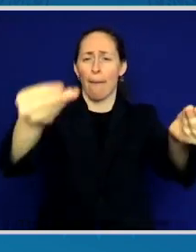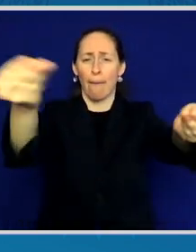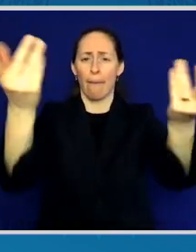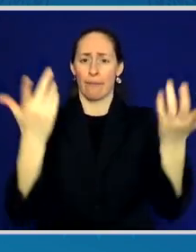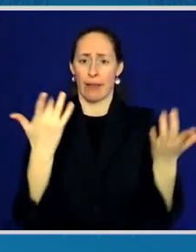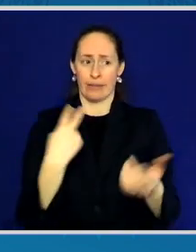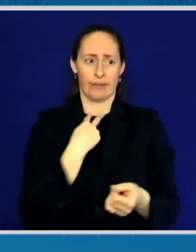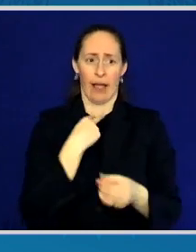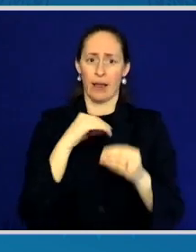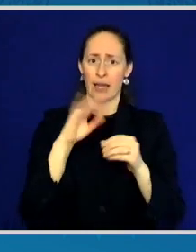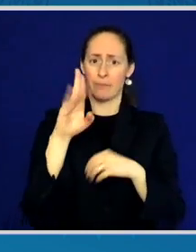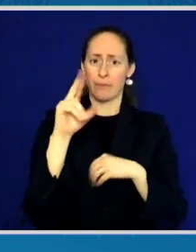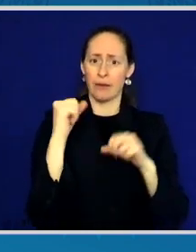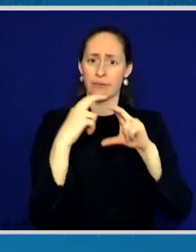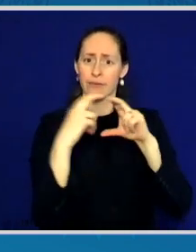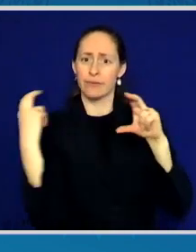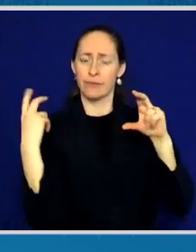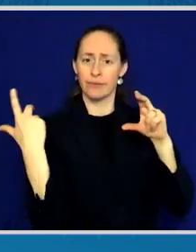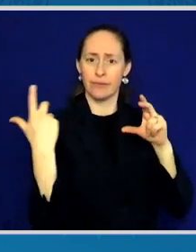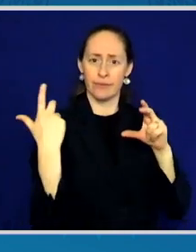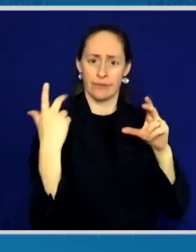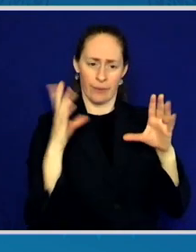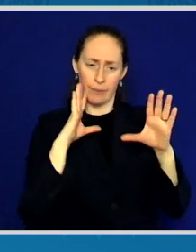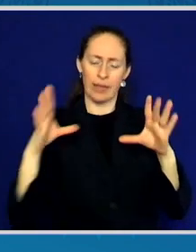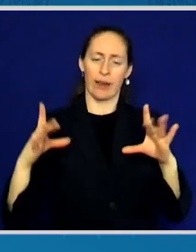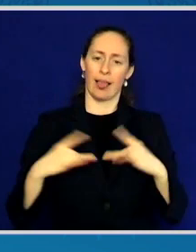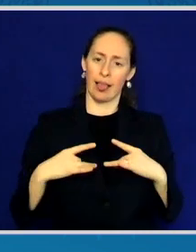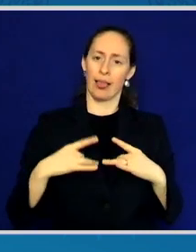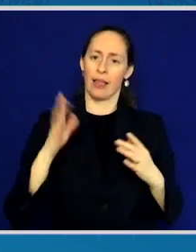And it's right there in the ventilation. You just keep getting it. Mm-hmm. So it's been